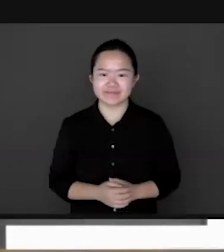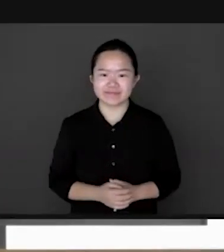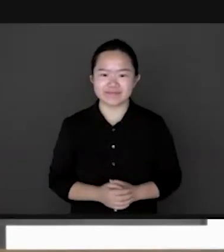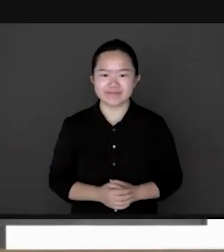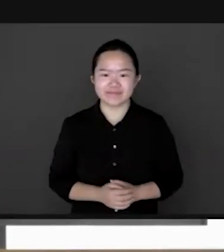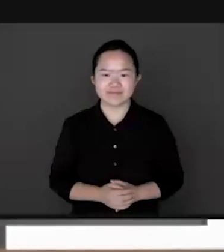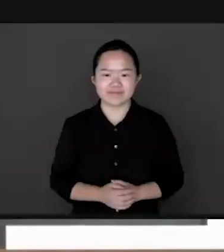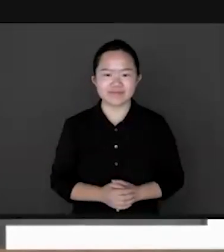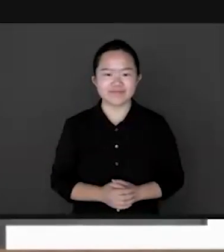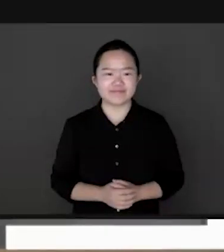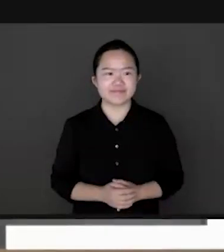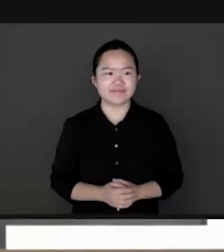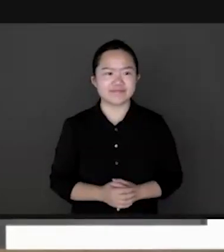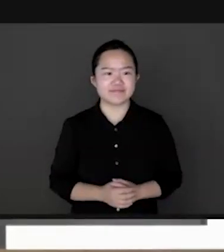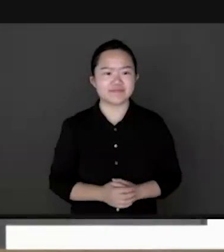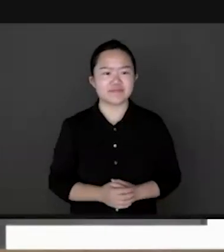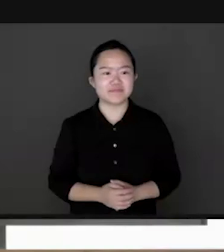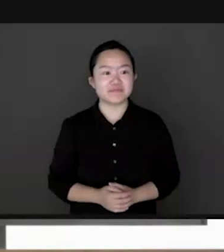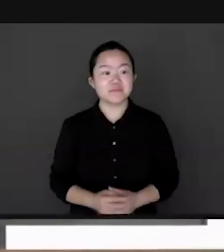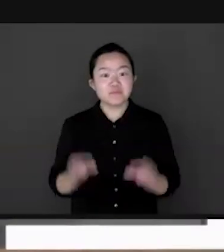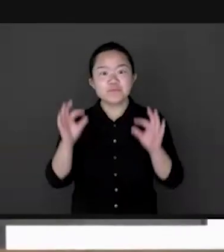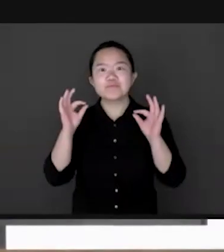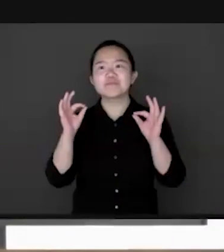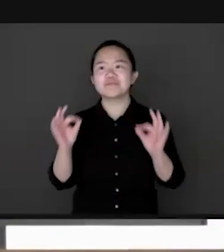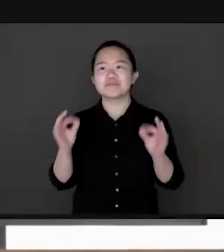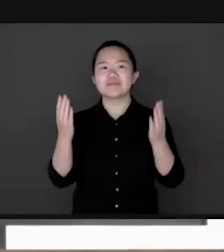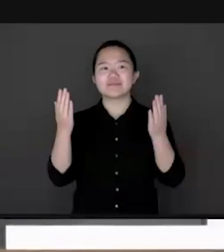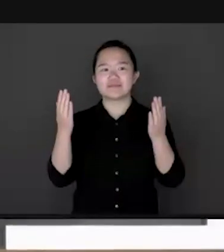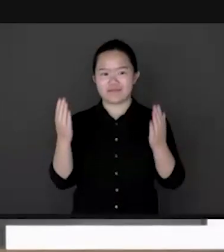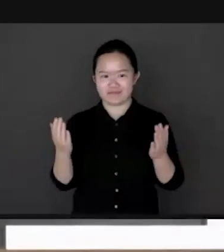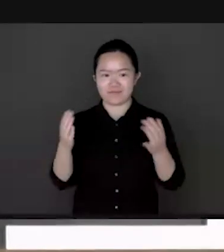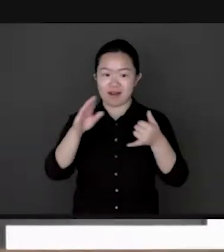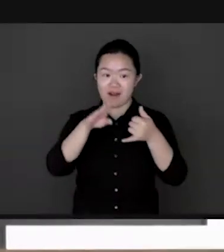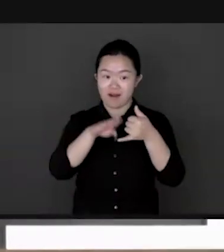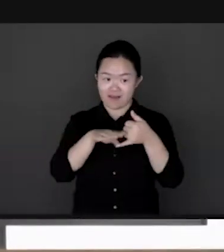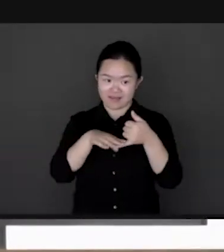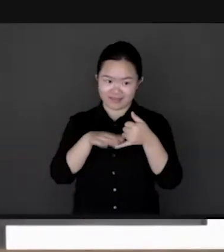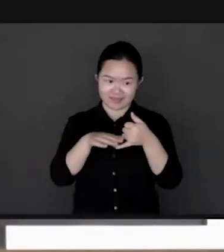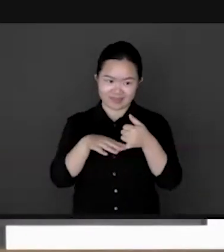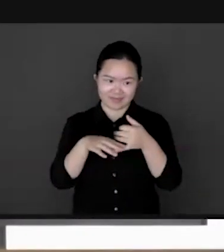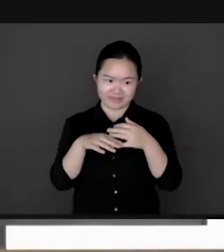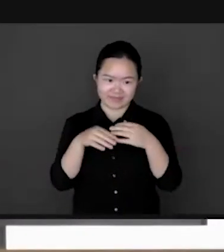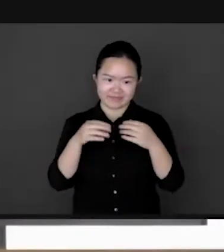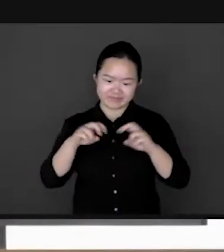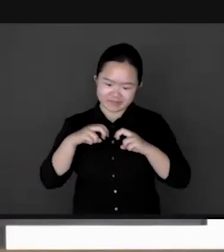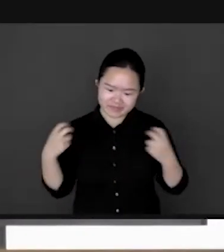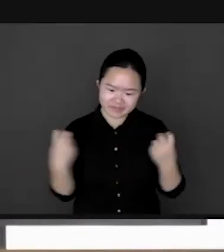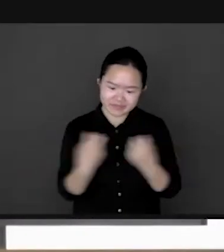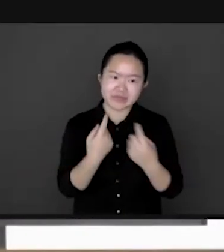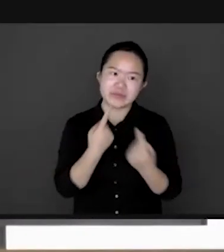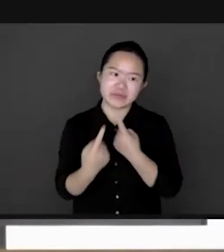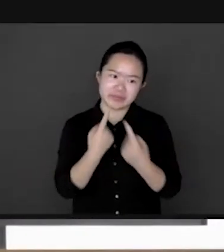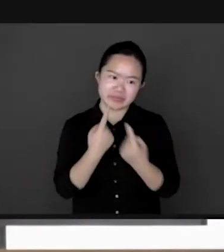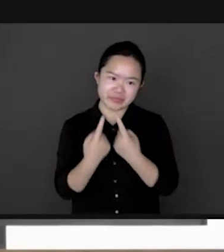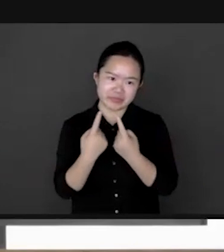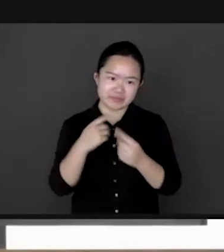And now we are moving into the last session of today, which is the updates from IAAP and EDF. And I'm looking at Alejandro